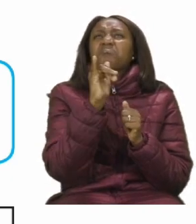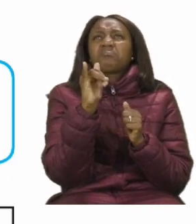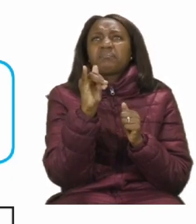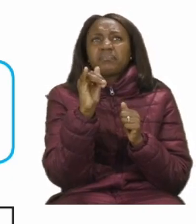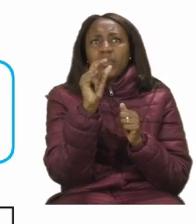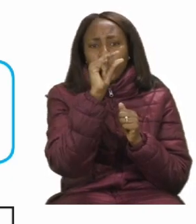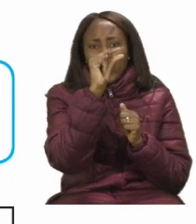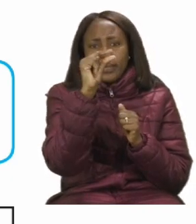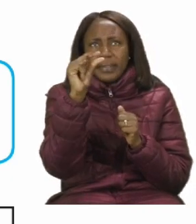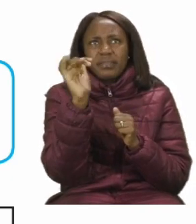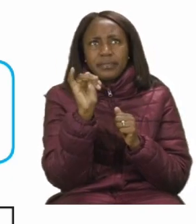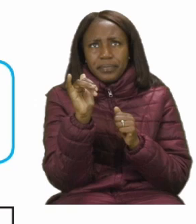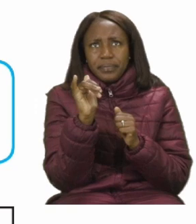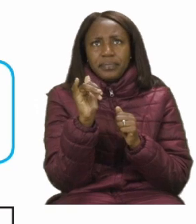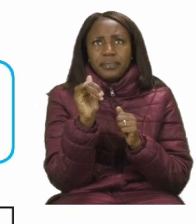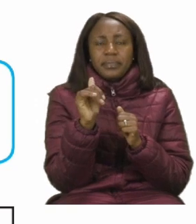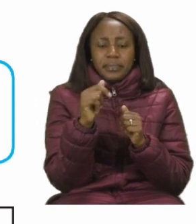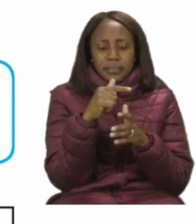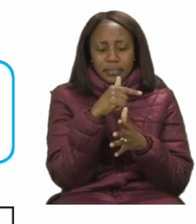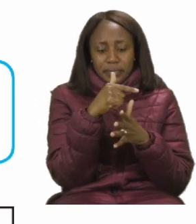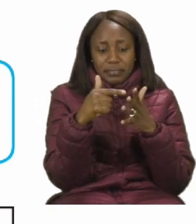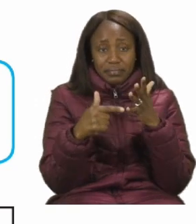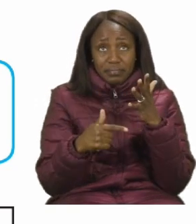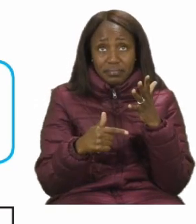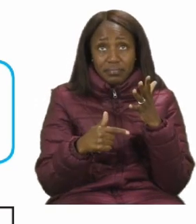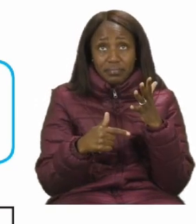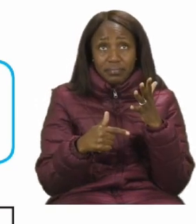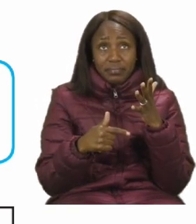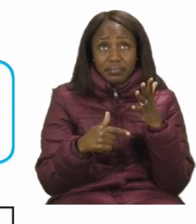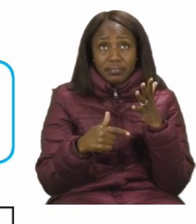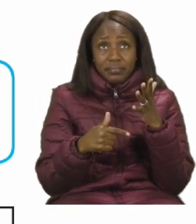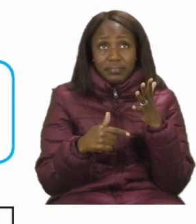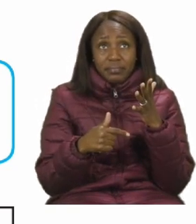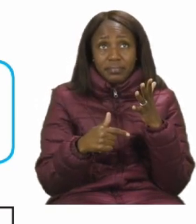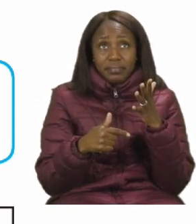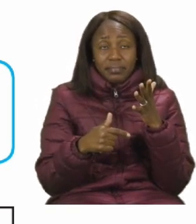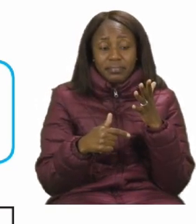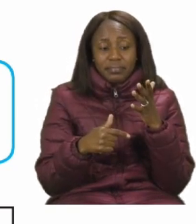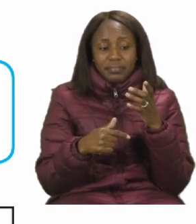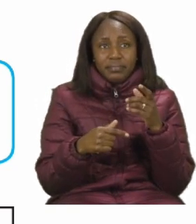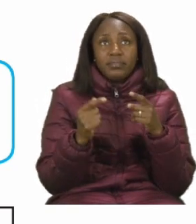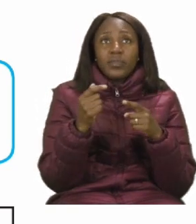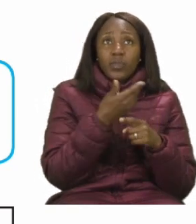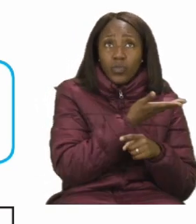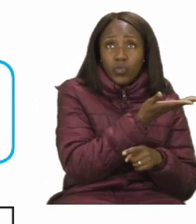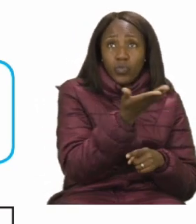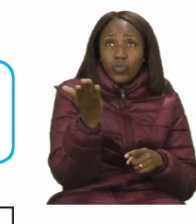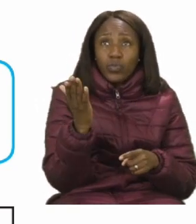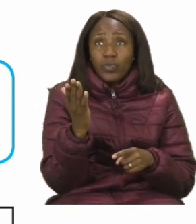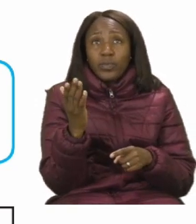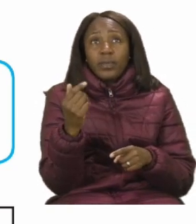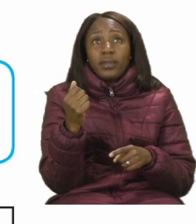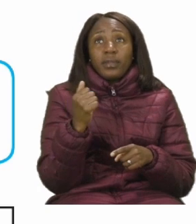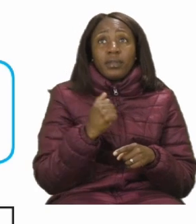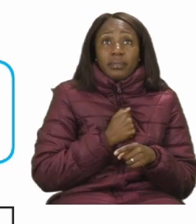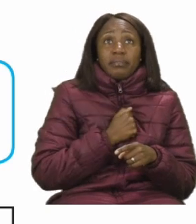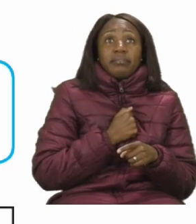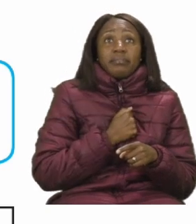to find and circle? Let's have a look. All,